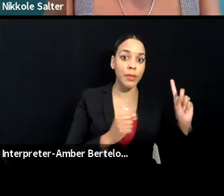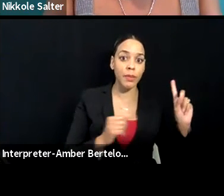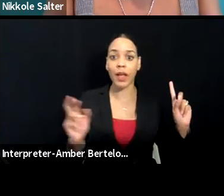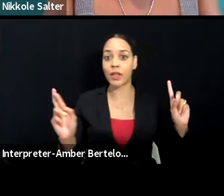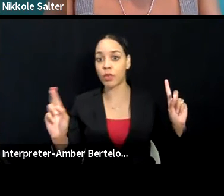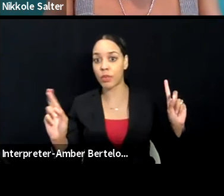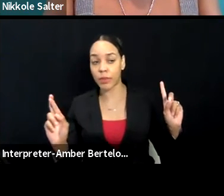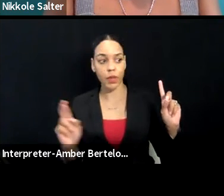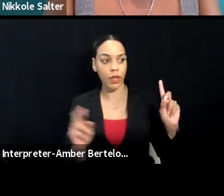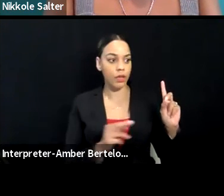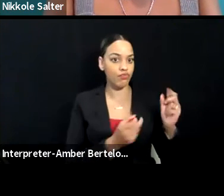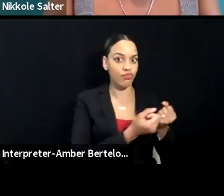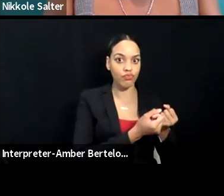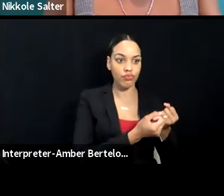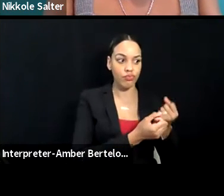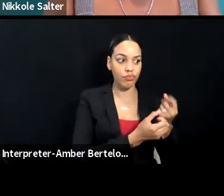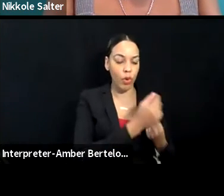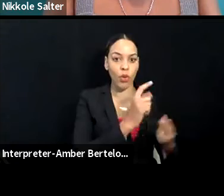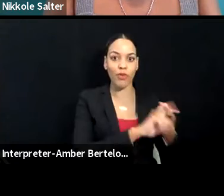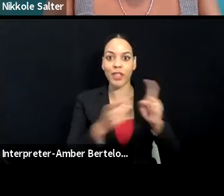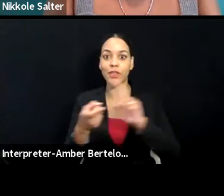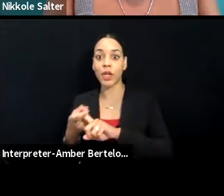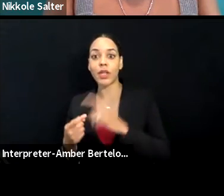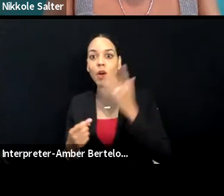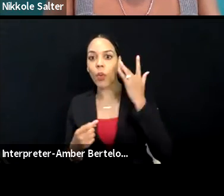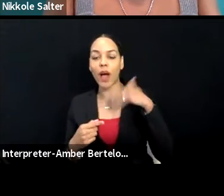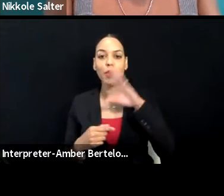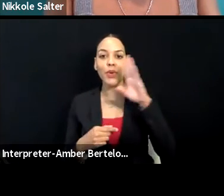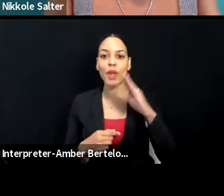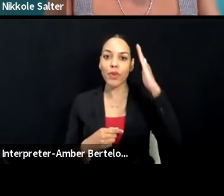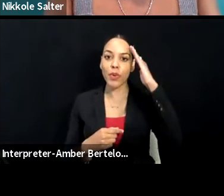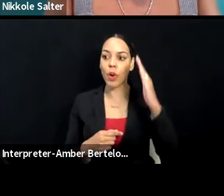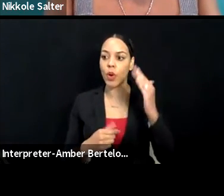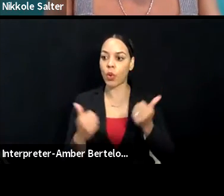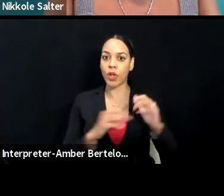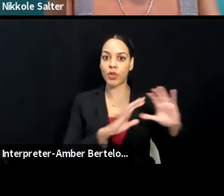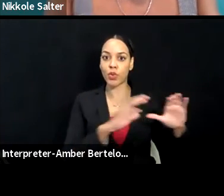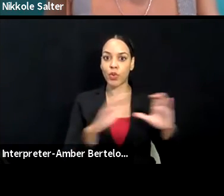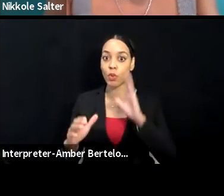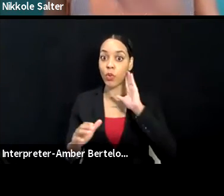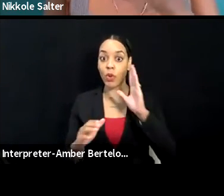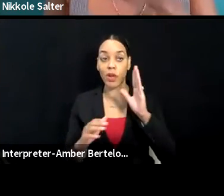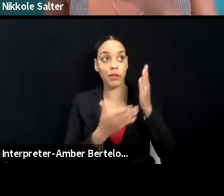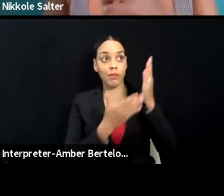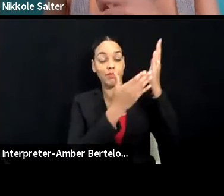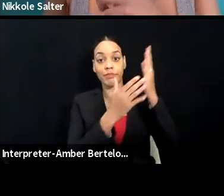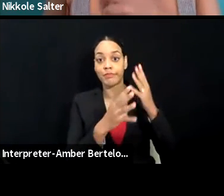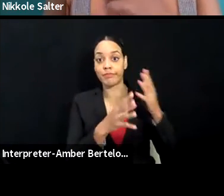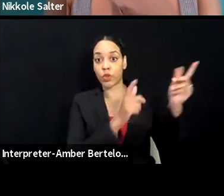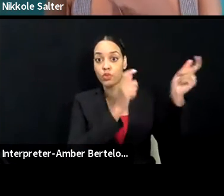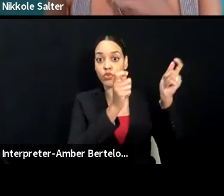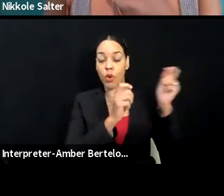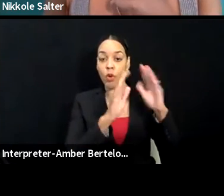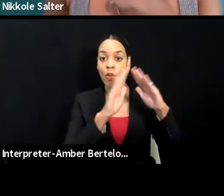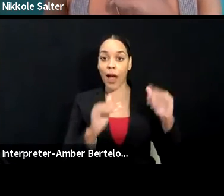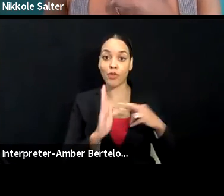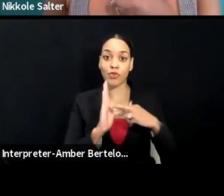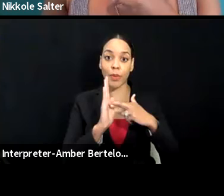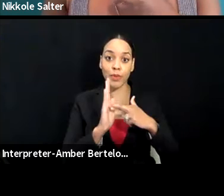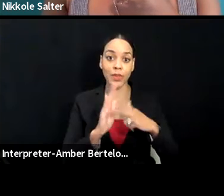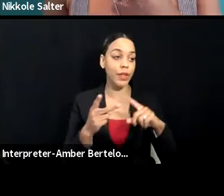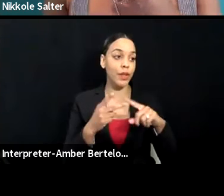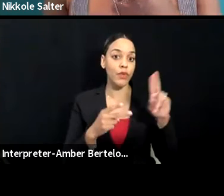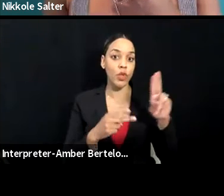you never know who's going to be the party in control of the House of Representatives or the US Senate or the White